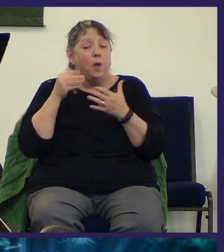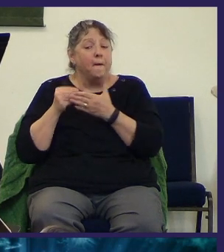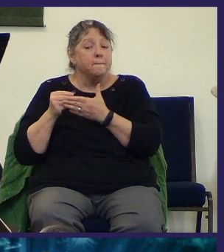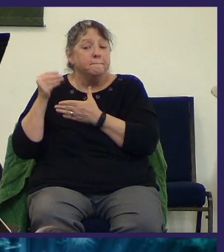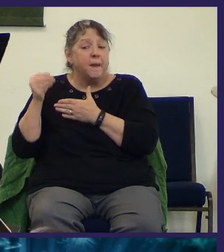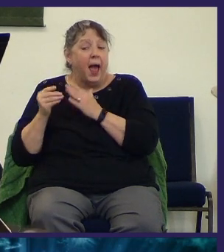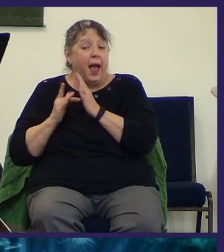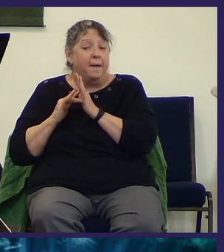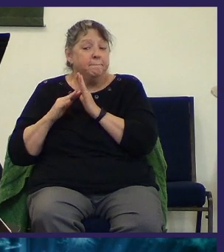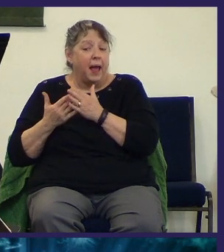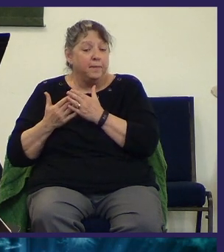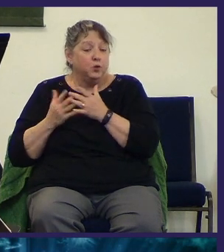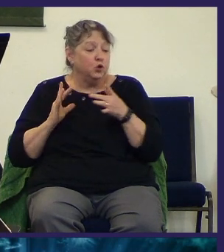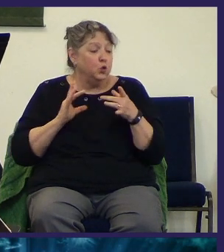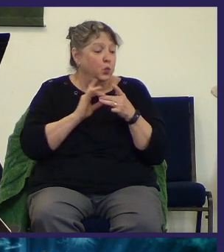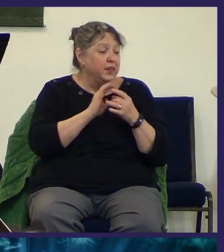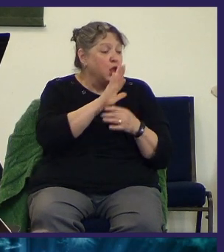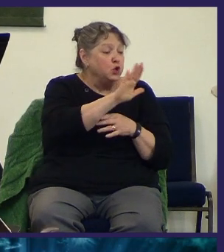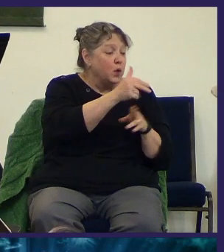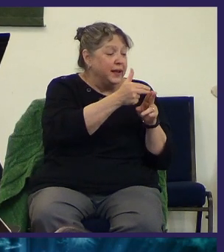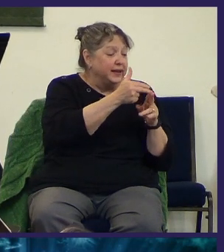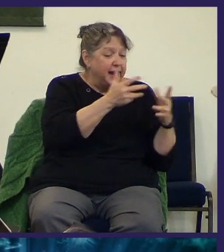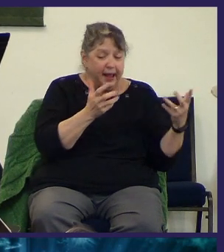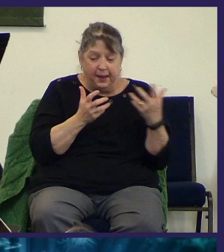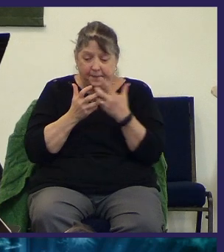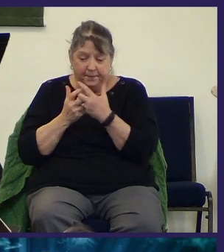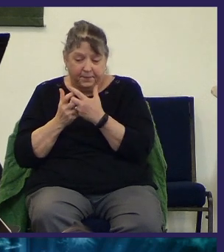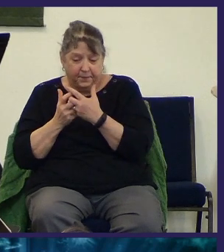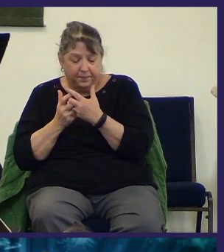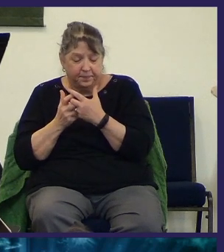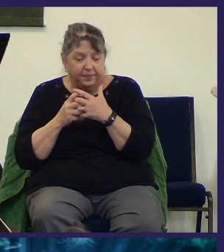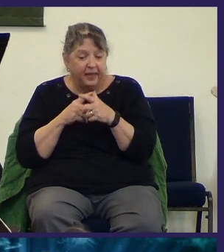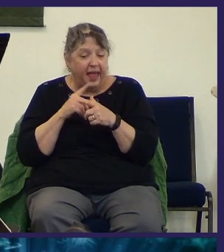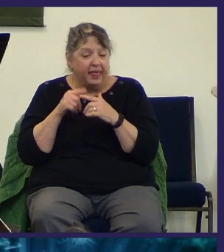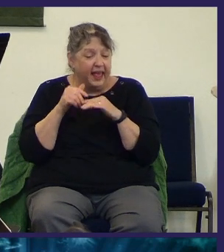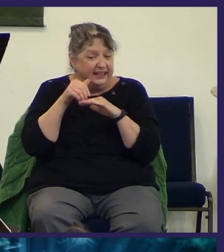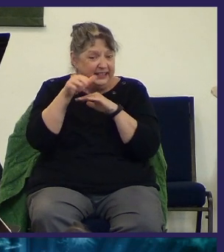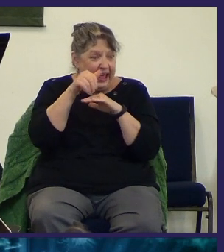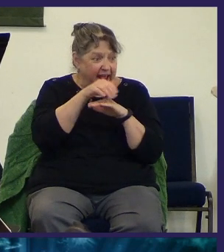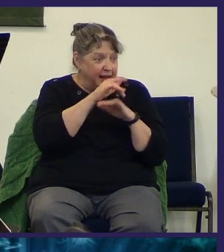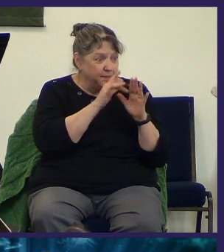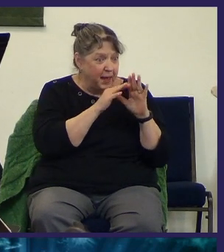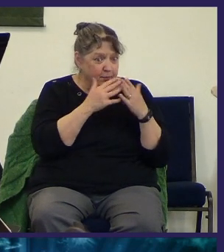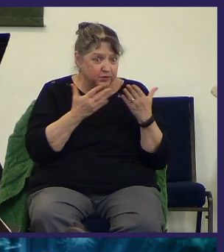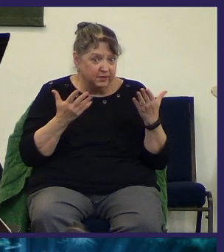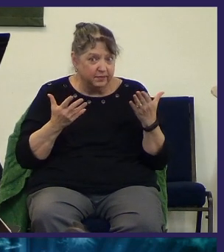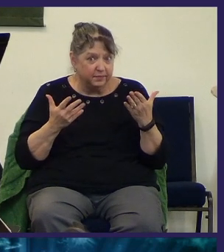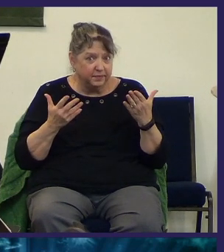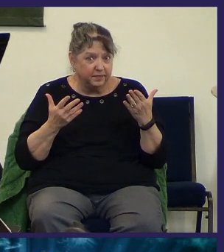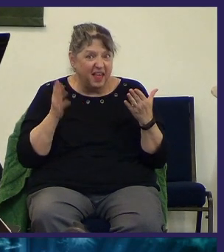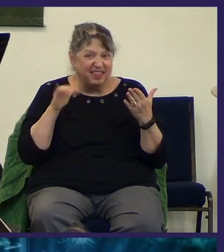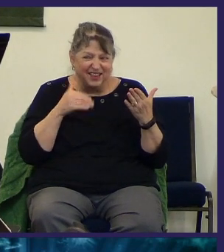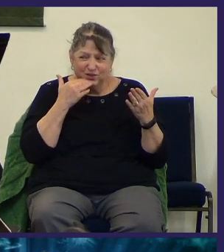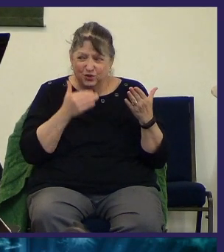and sending them out what a perfect opportunity what a perfect gift that is for someone